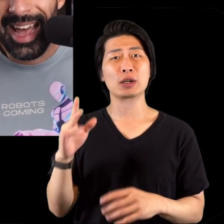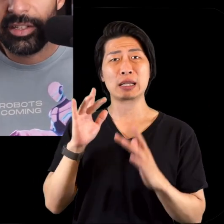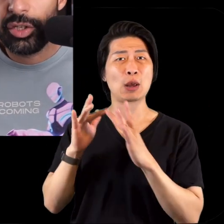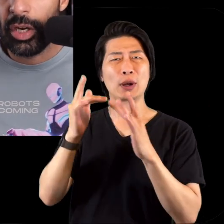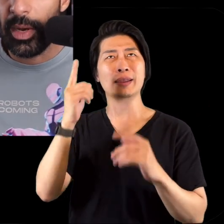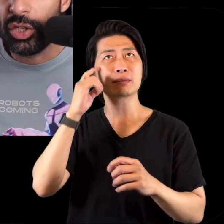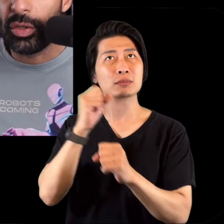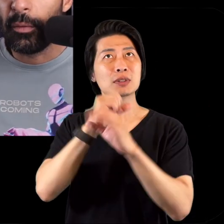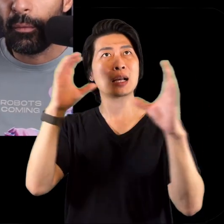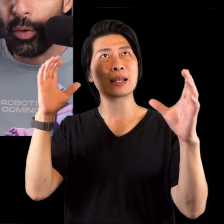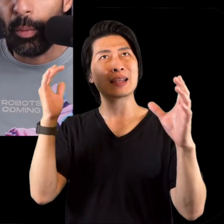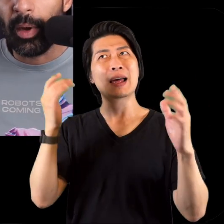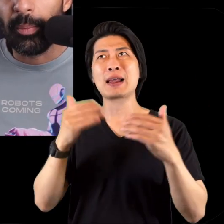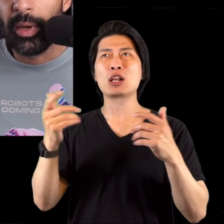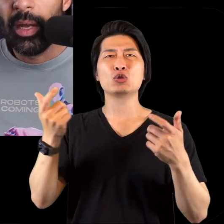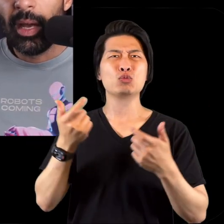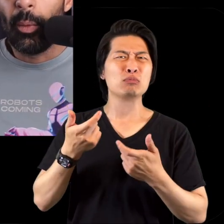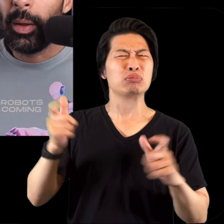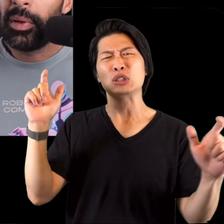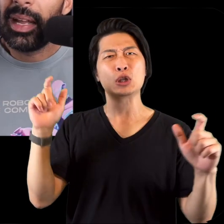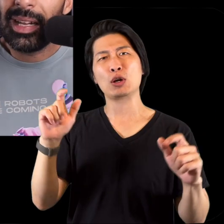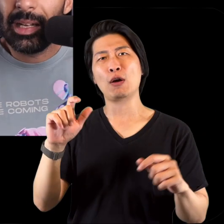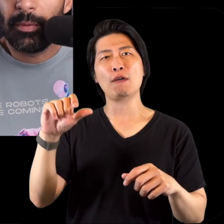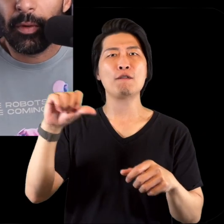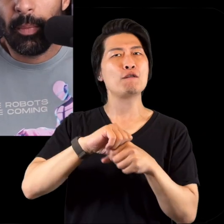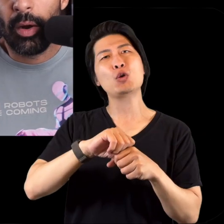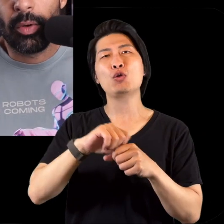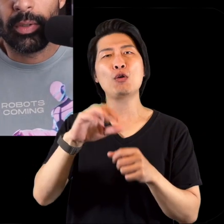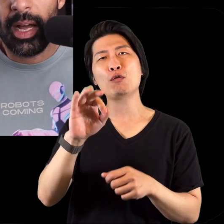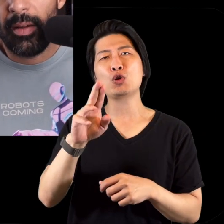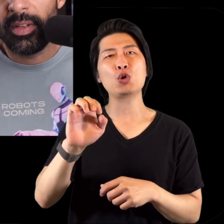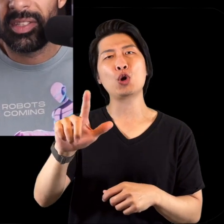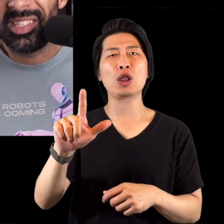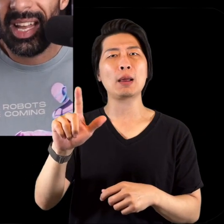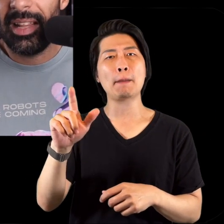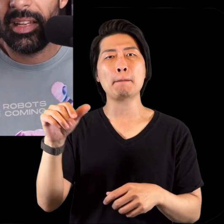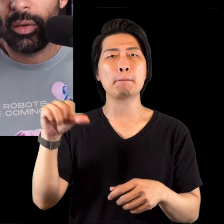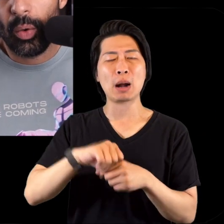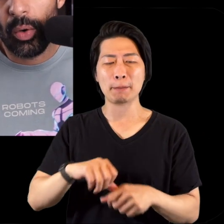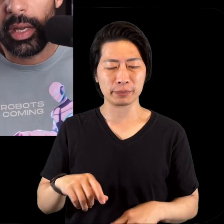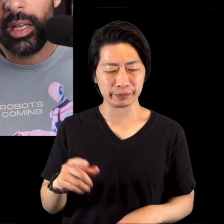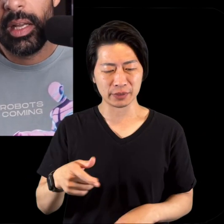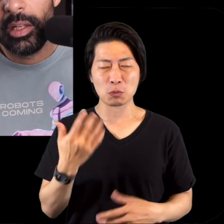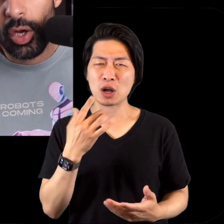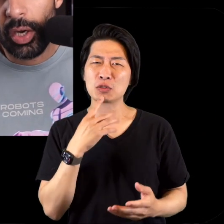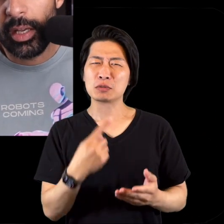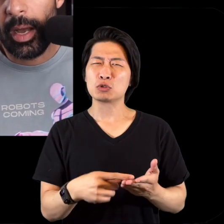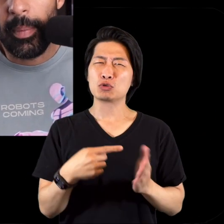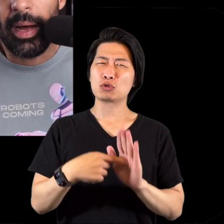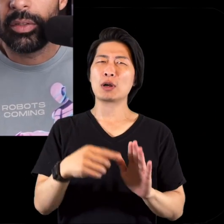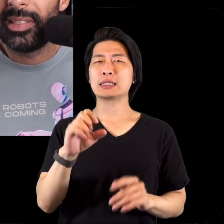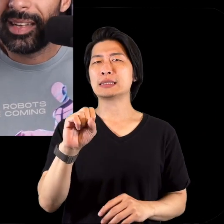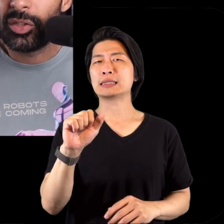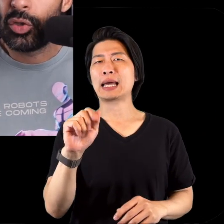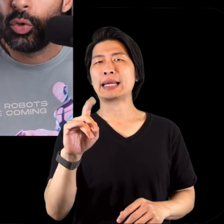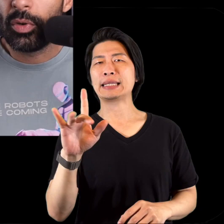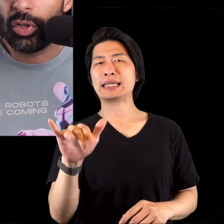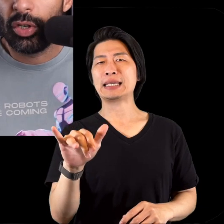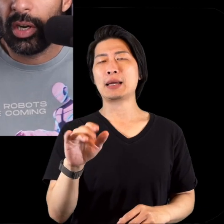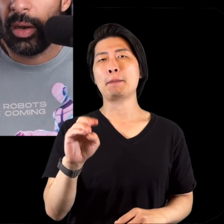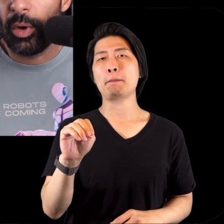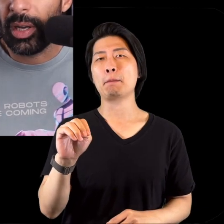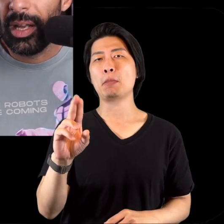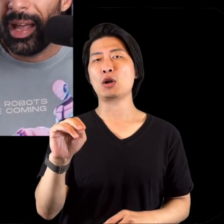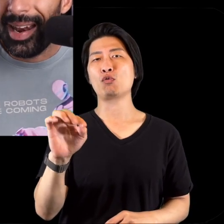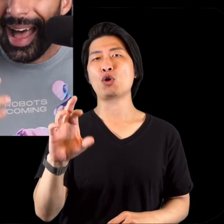it's a next generation fuel pump. And I want to play a clip from Monroe Live. This is Sandy and Corey talking about Tesla's